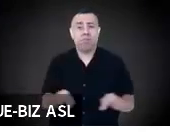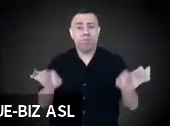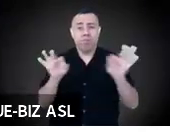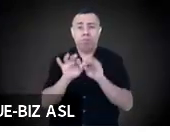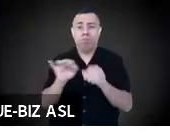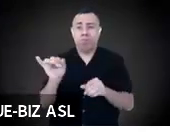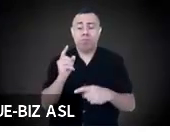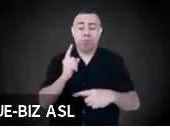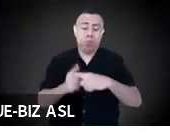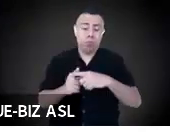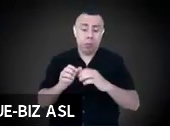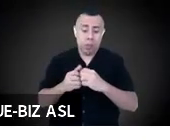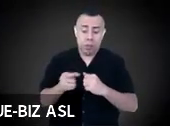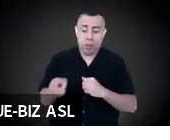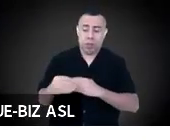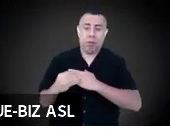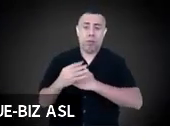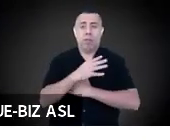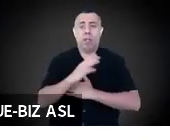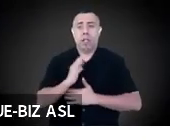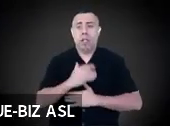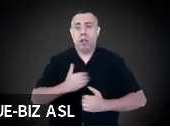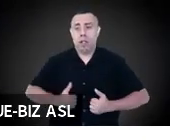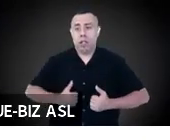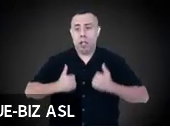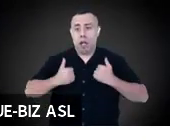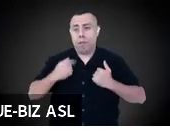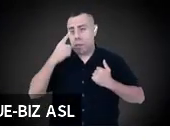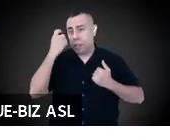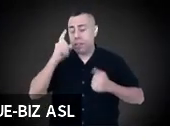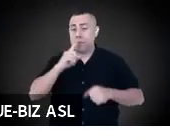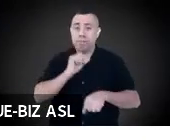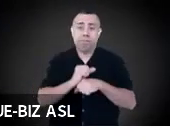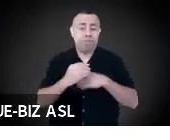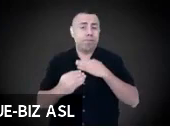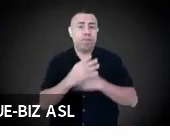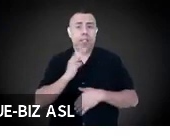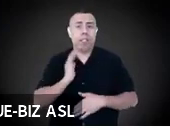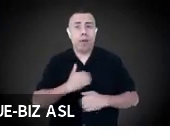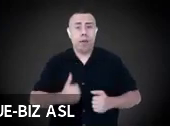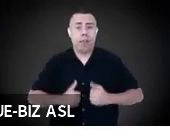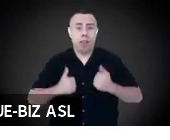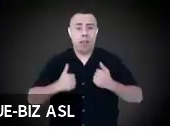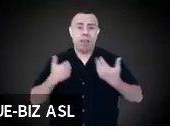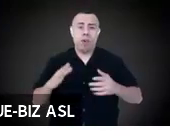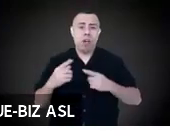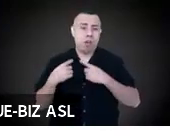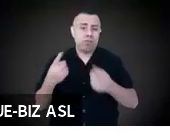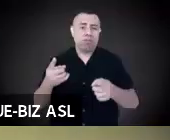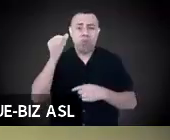lives, because it's definitely affecting our lives, and it has been for a long time.